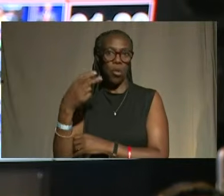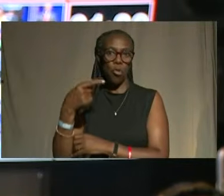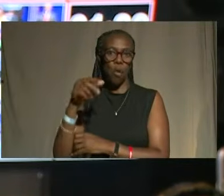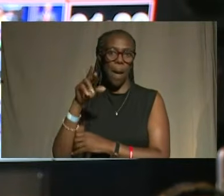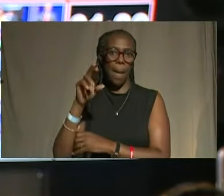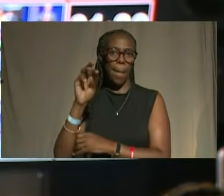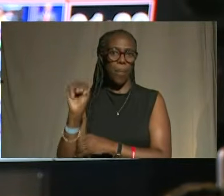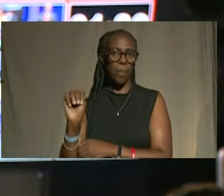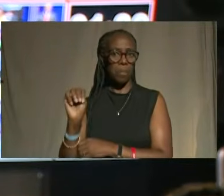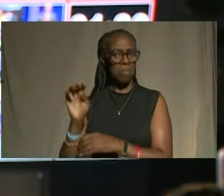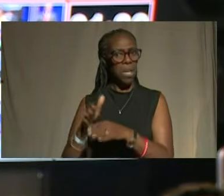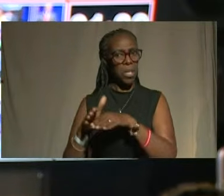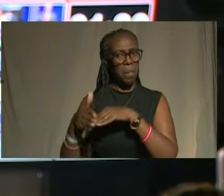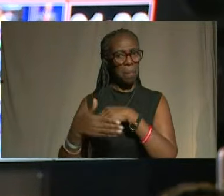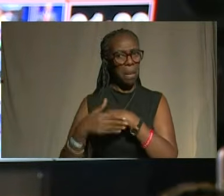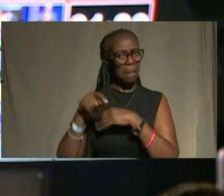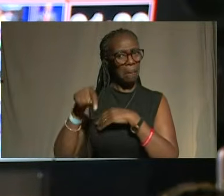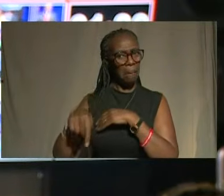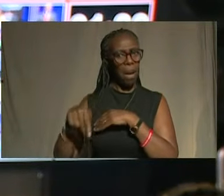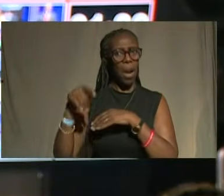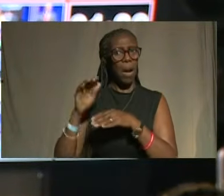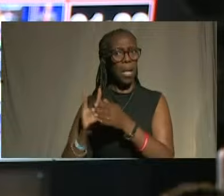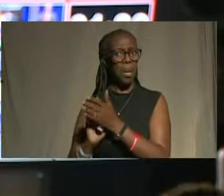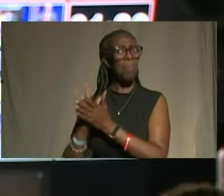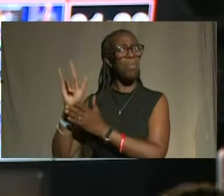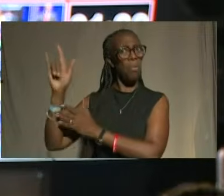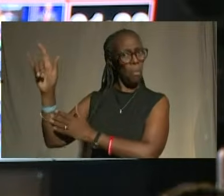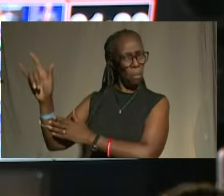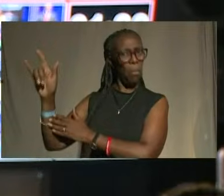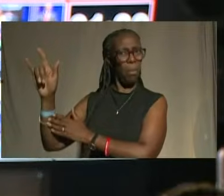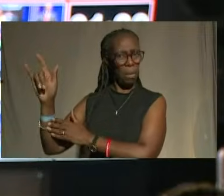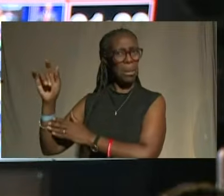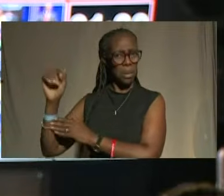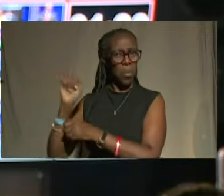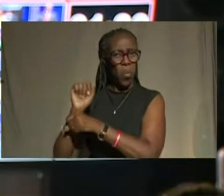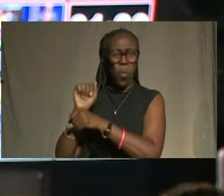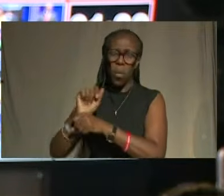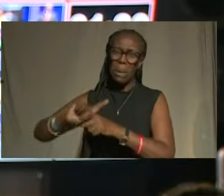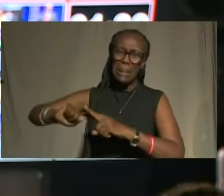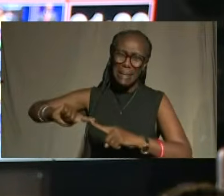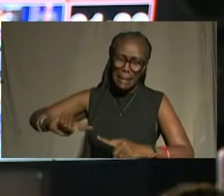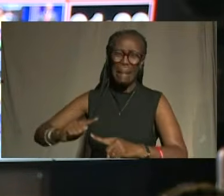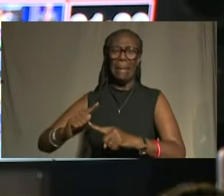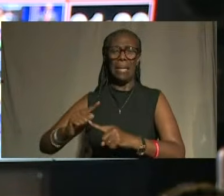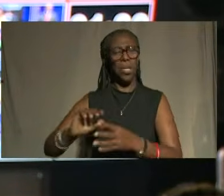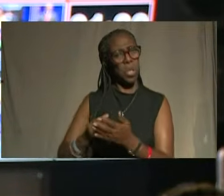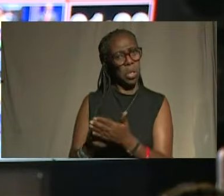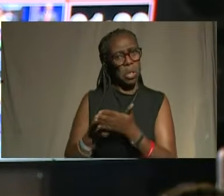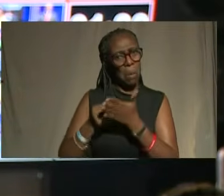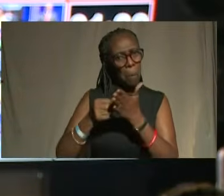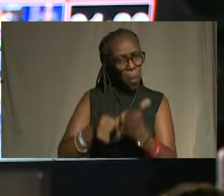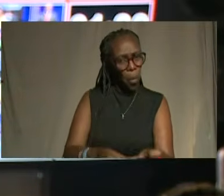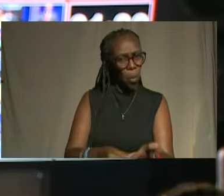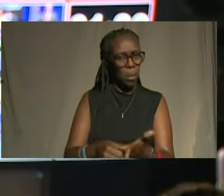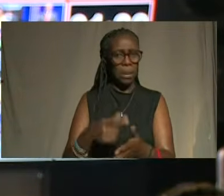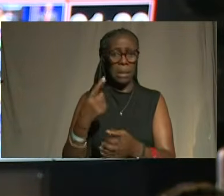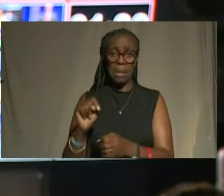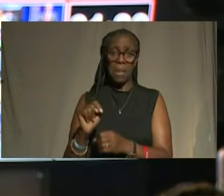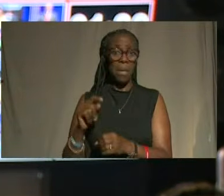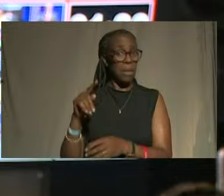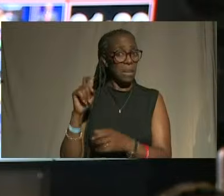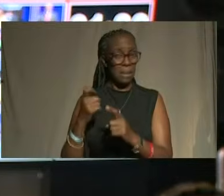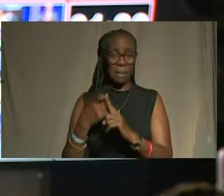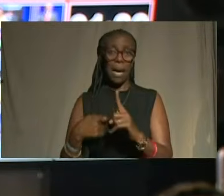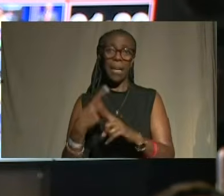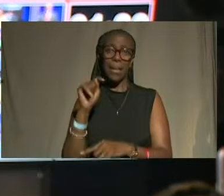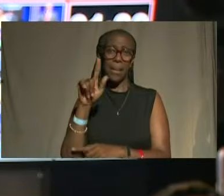home and abroad work tirelessly to support their families and contribute to our economy. Yet high taxes and fees on